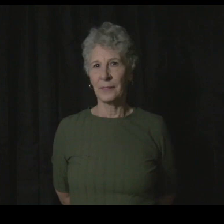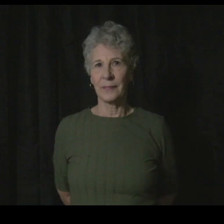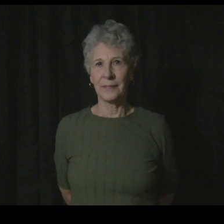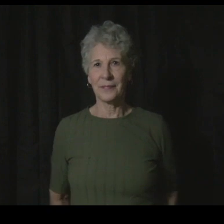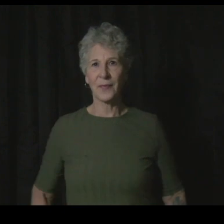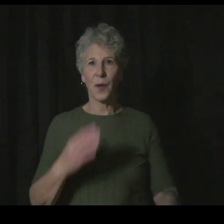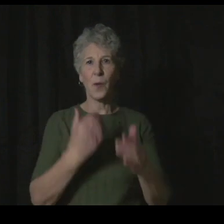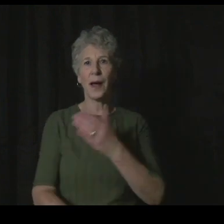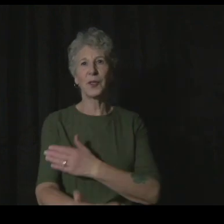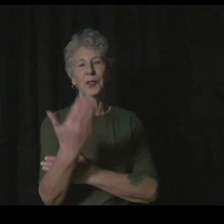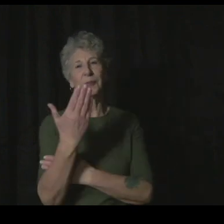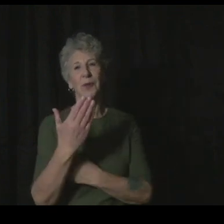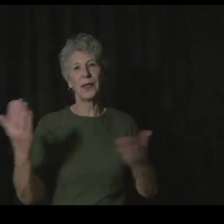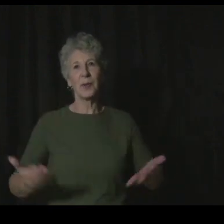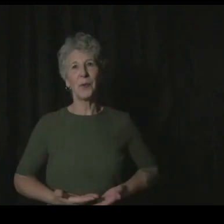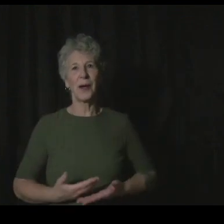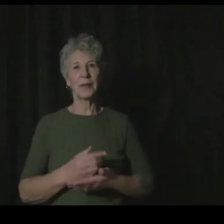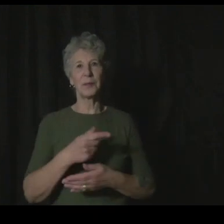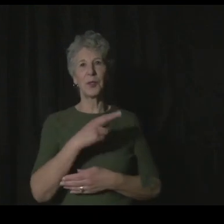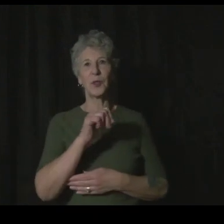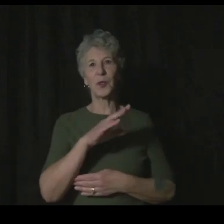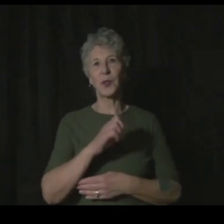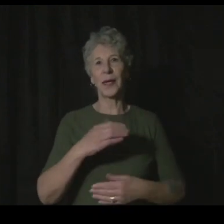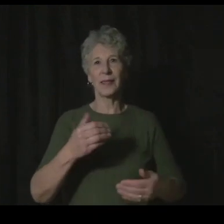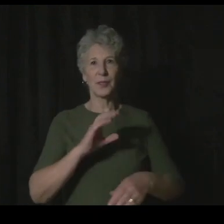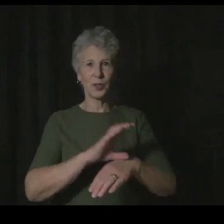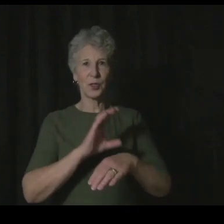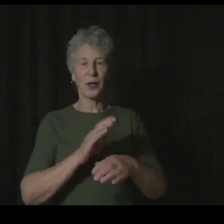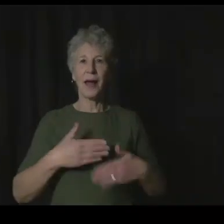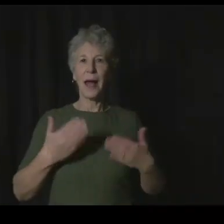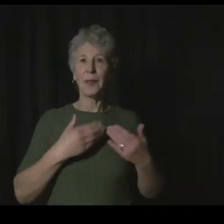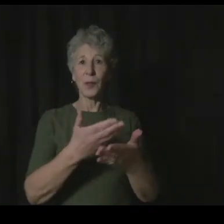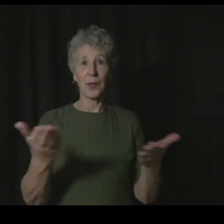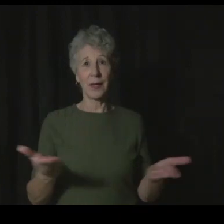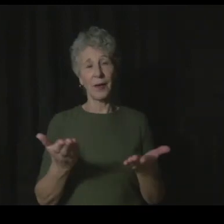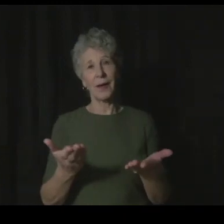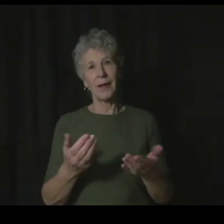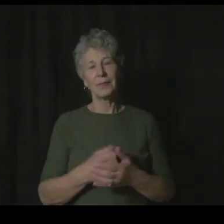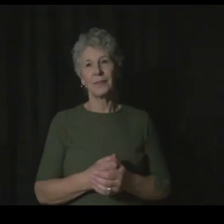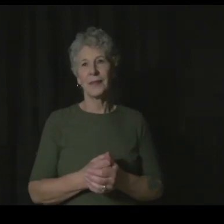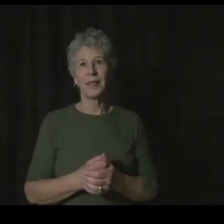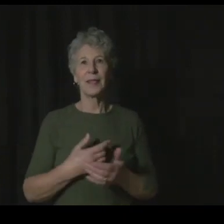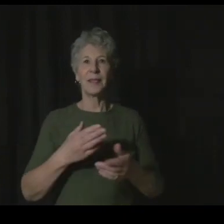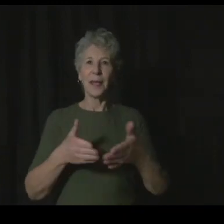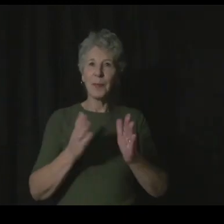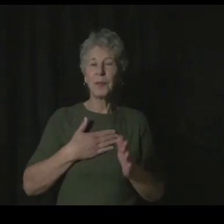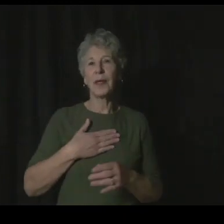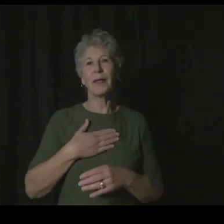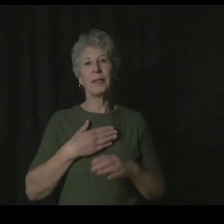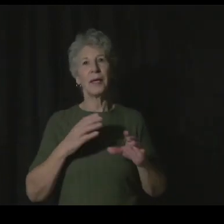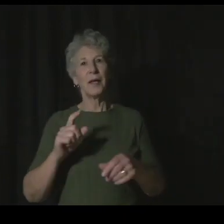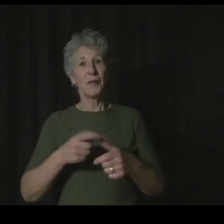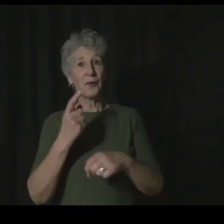Well, good morning, everybody. Welcome to Grace Church. We're glad that you are here. I know I got a few hours to go, but let me be the first one to say Happy New